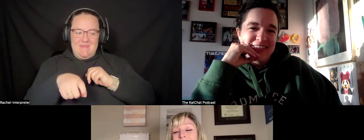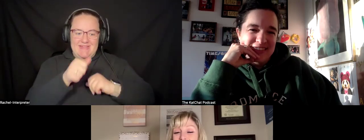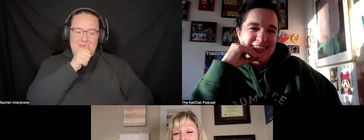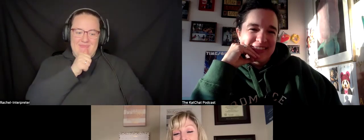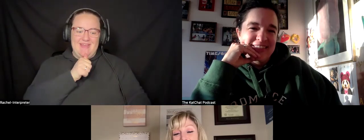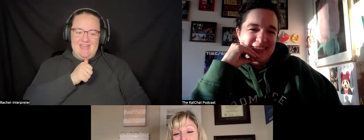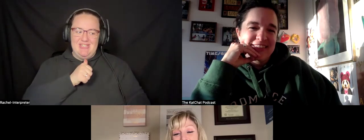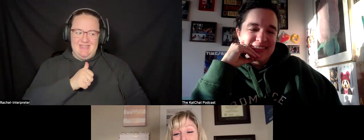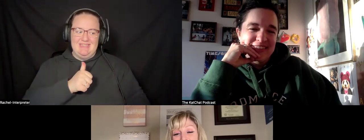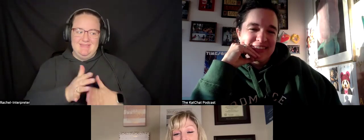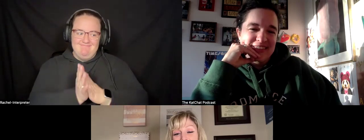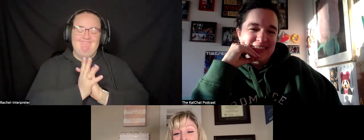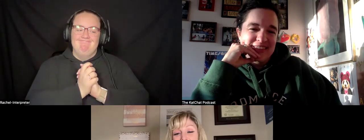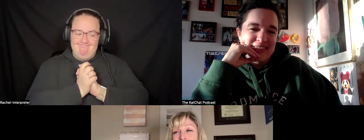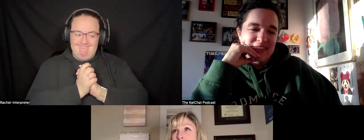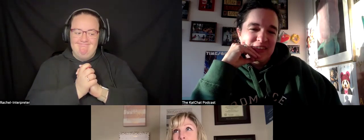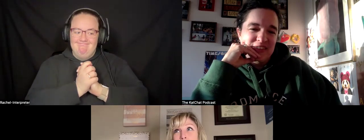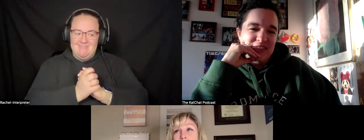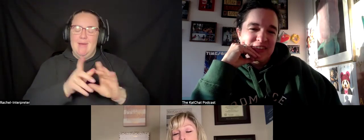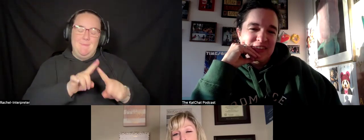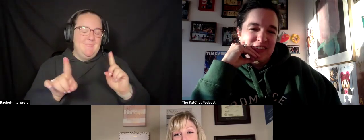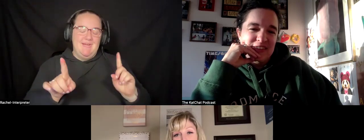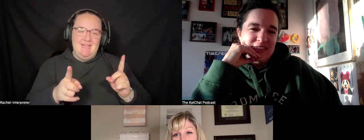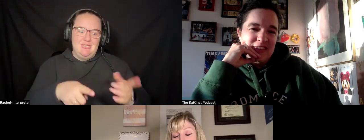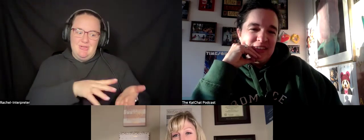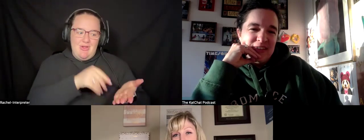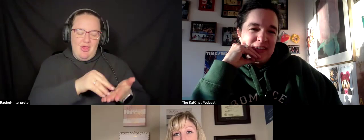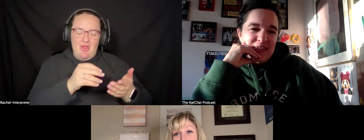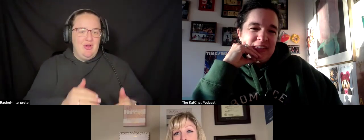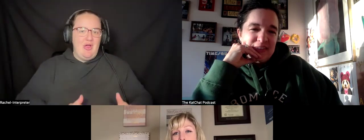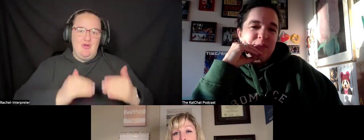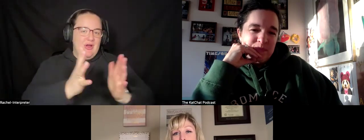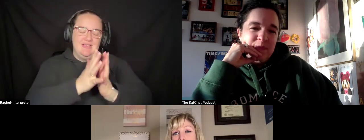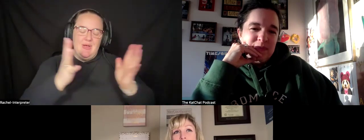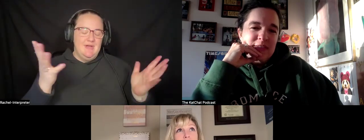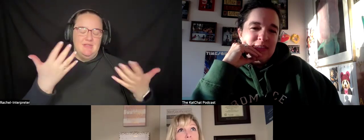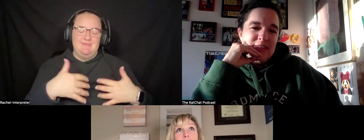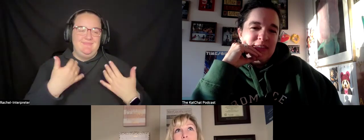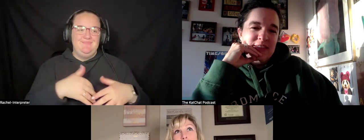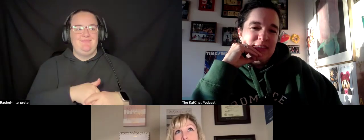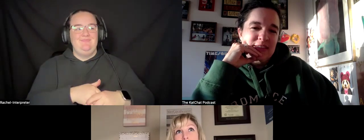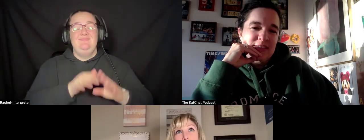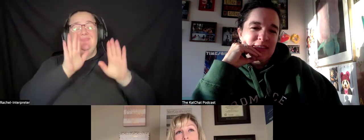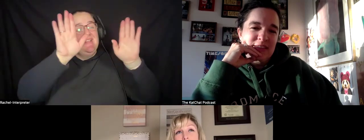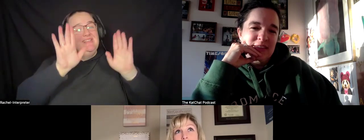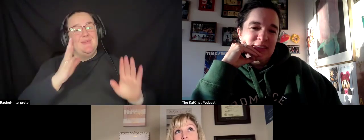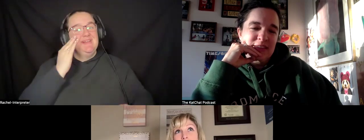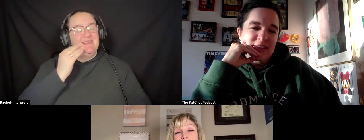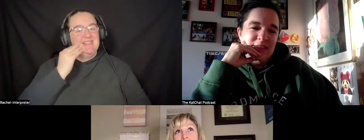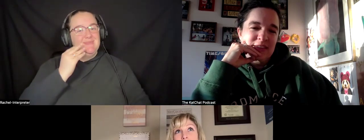but um, he's just learning and growing so much. It's such an incredible experience